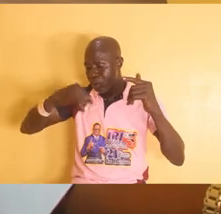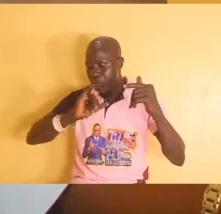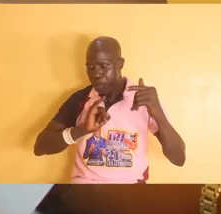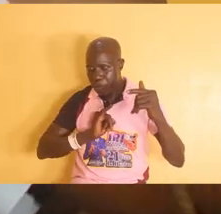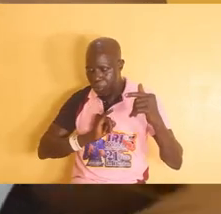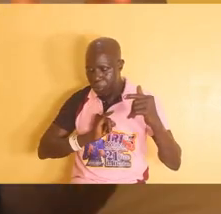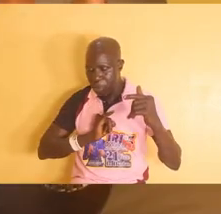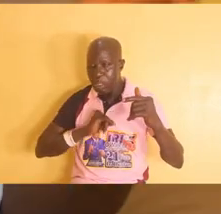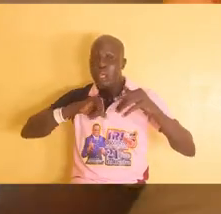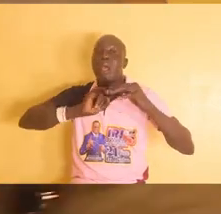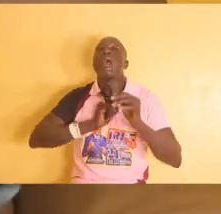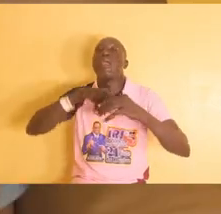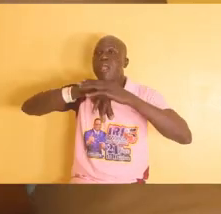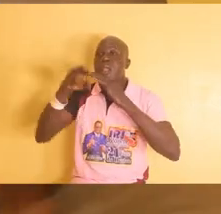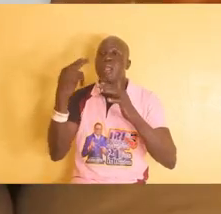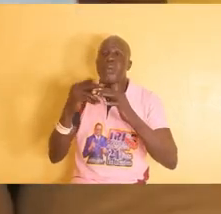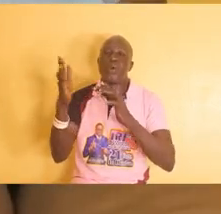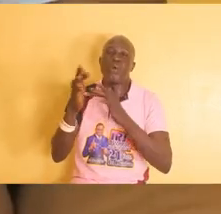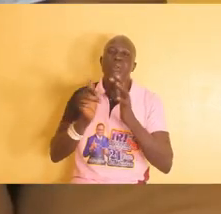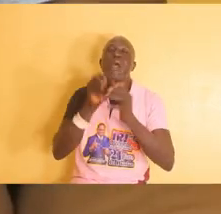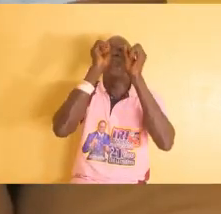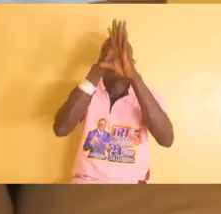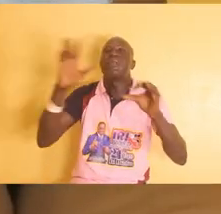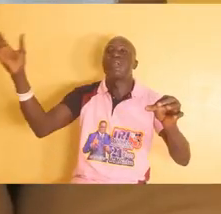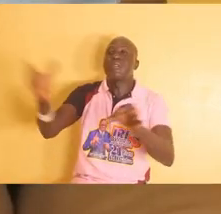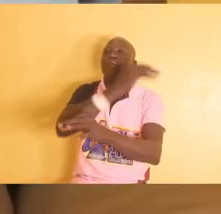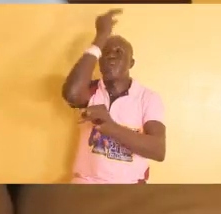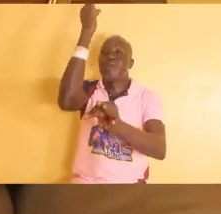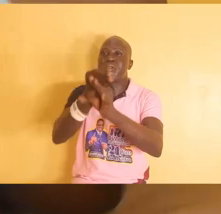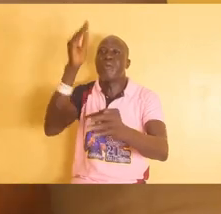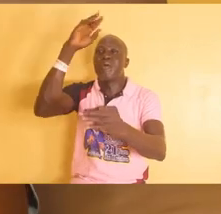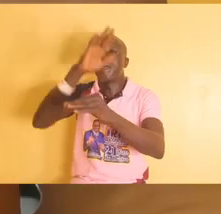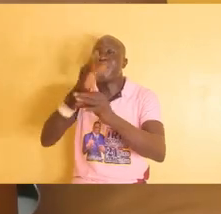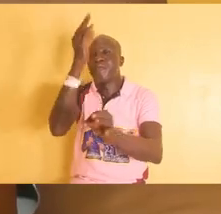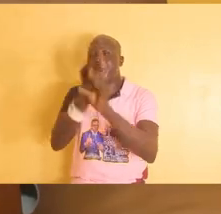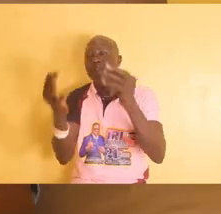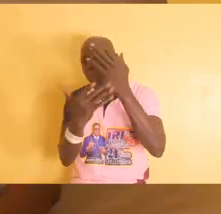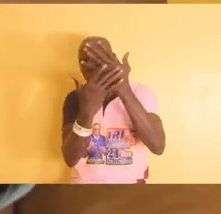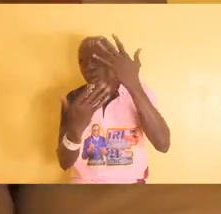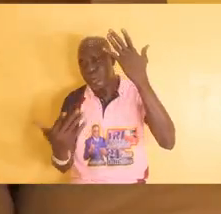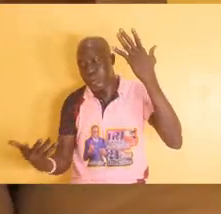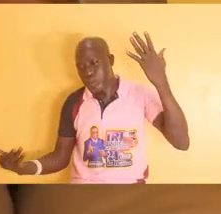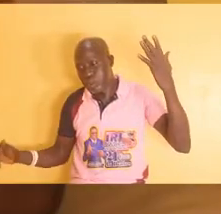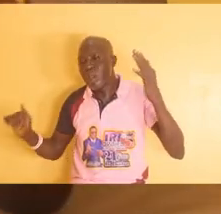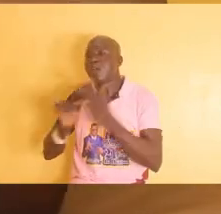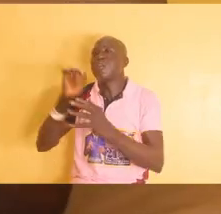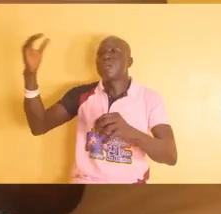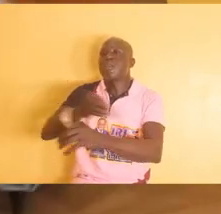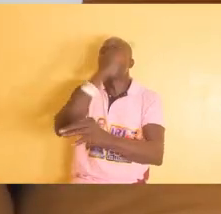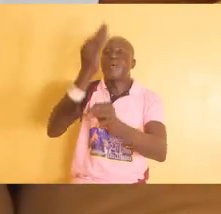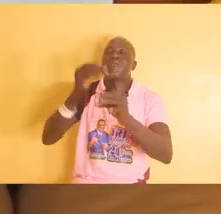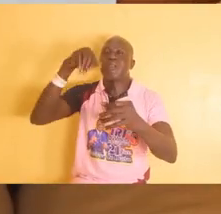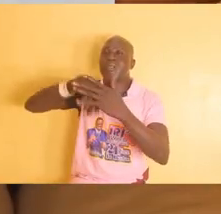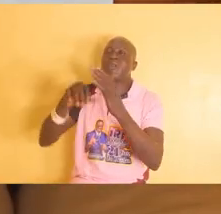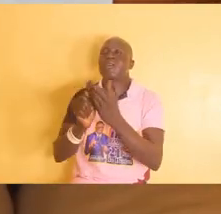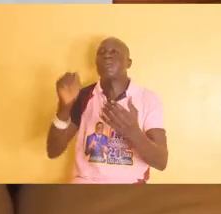olorun in the name of Jesus, I sanctify your symbol of faith. I put the full blood of Jesus. Your